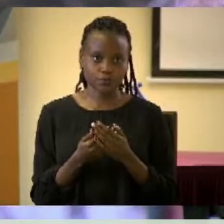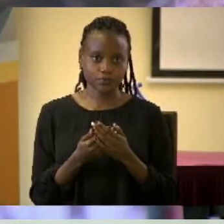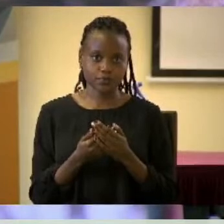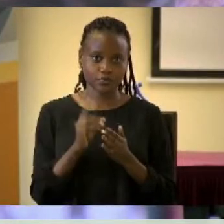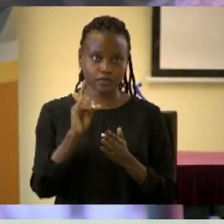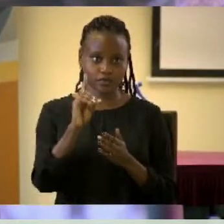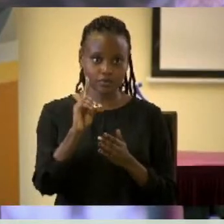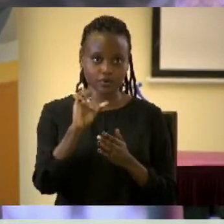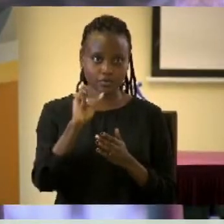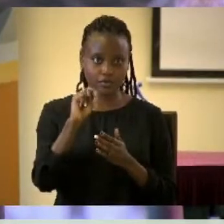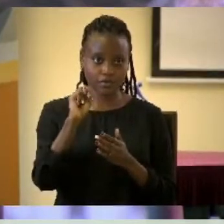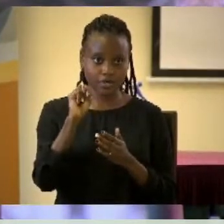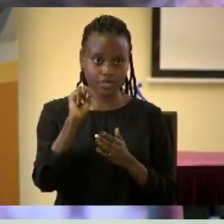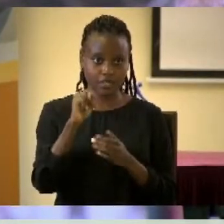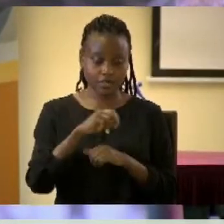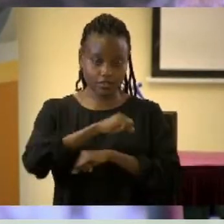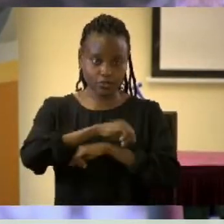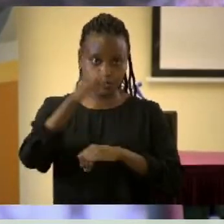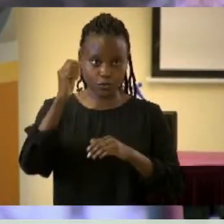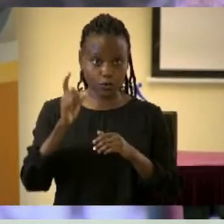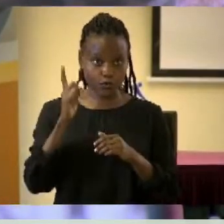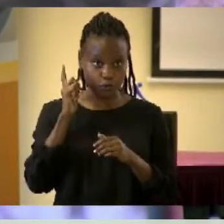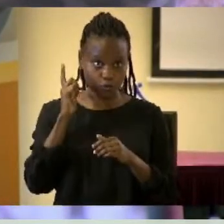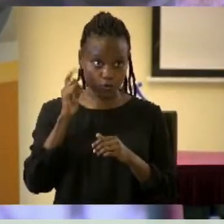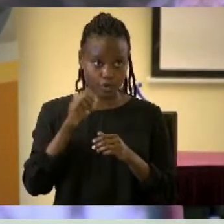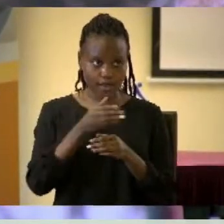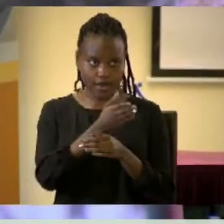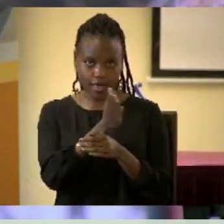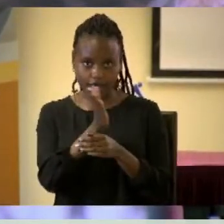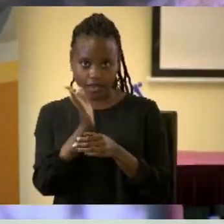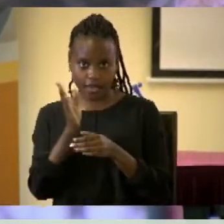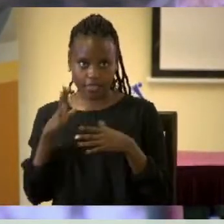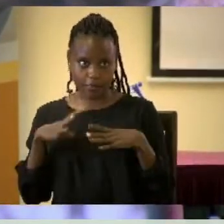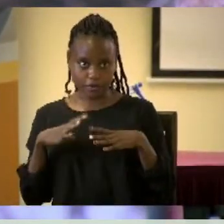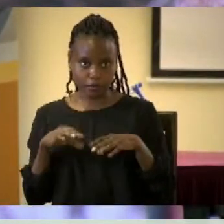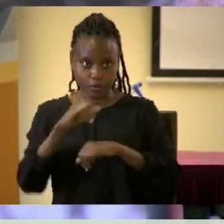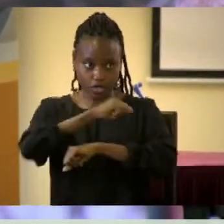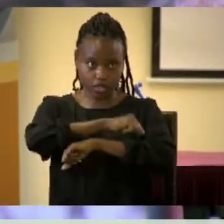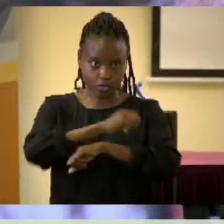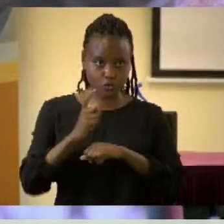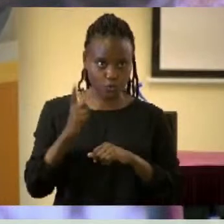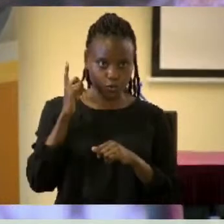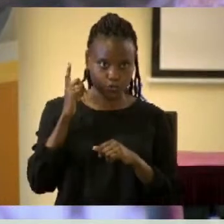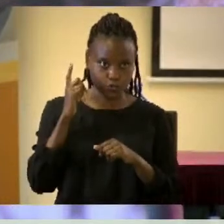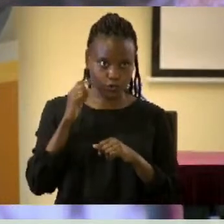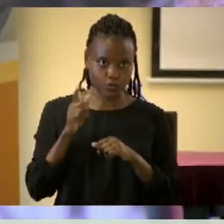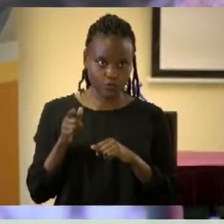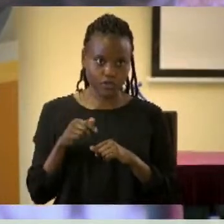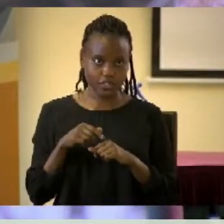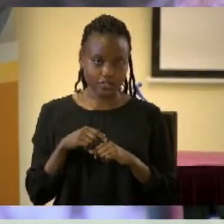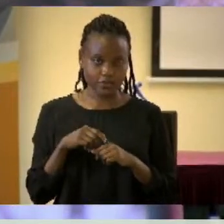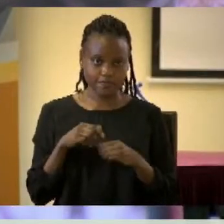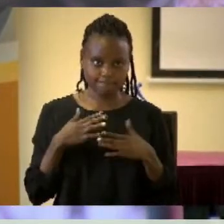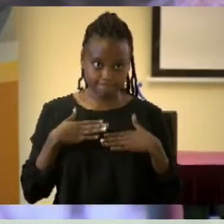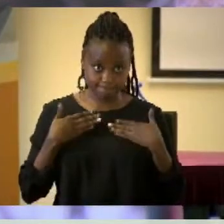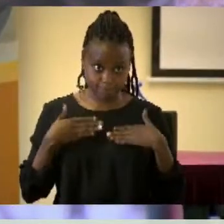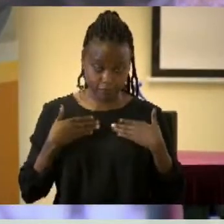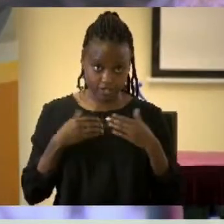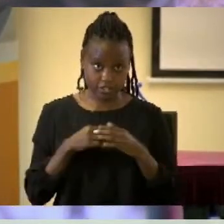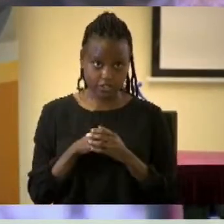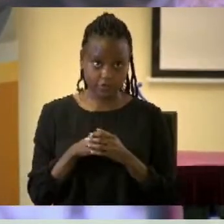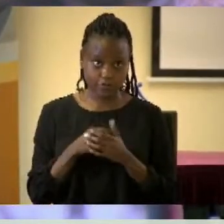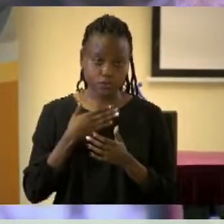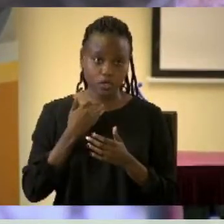Dean, Faculty of Law, and the rest of the team at the faculty for this privilege. I want to say at this